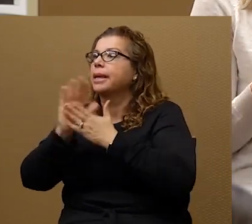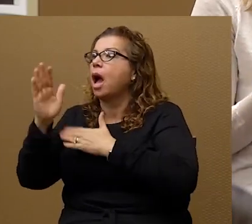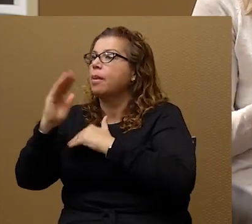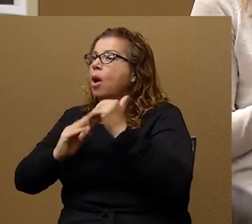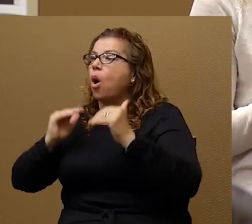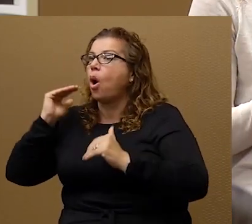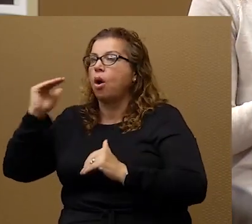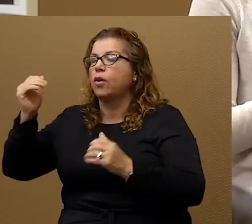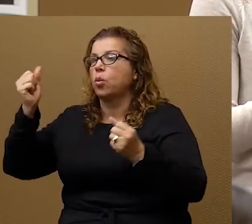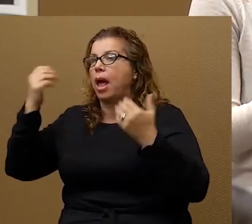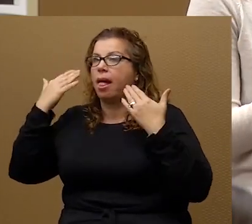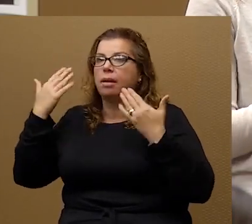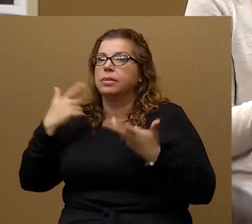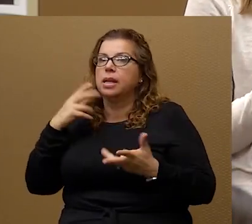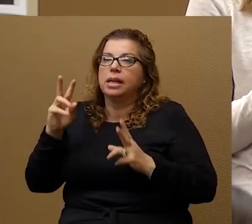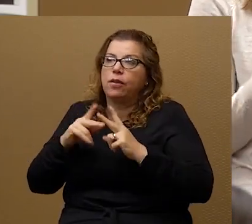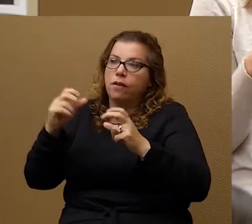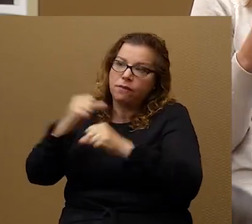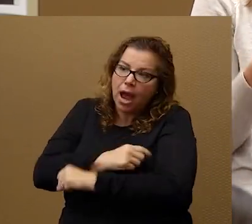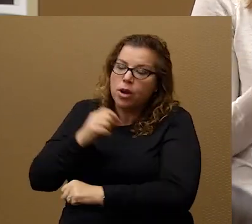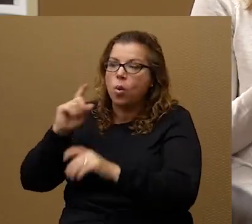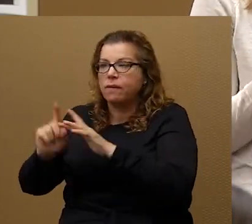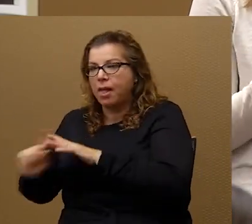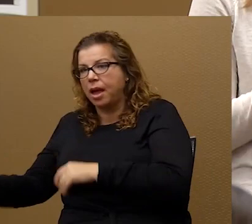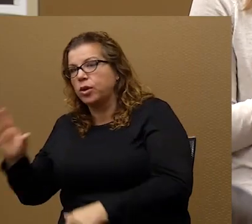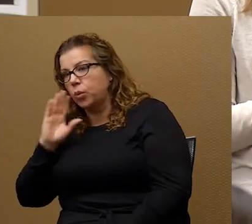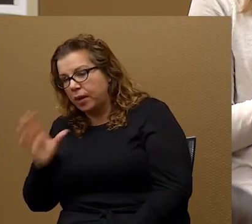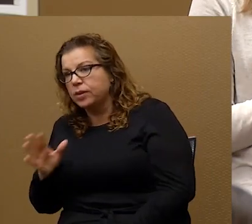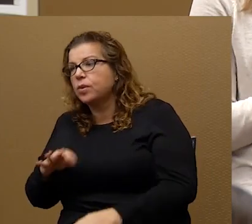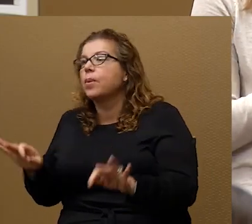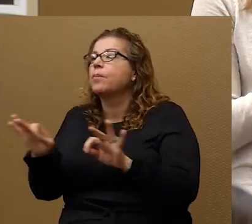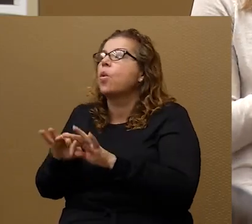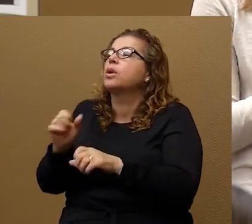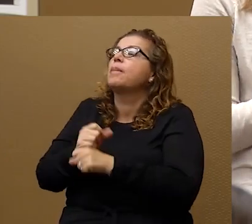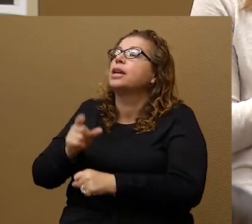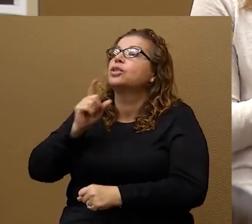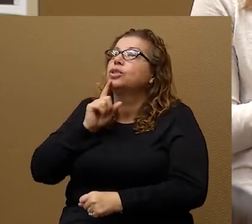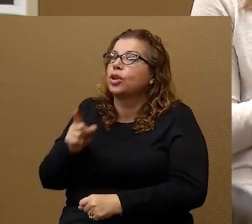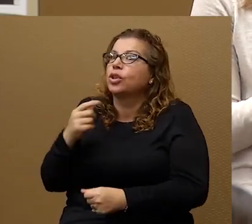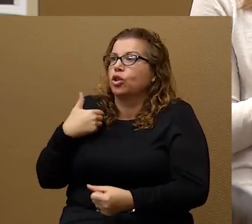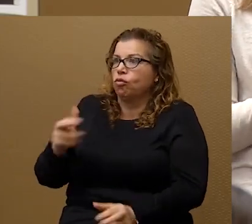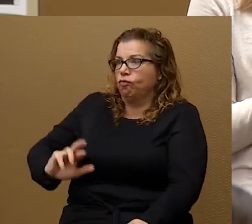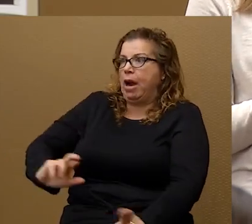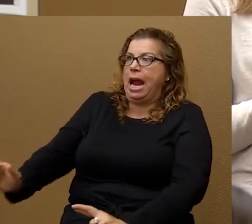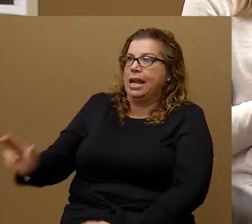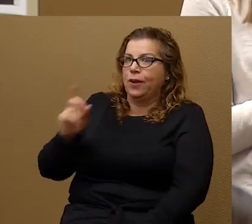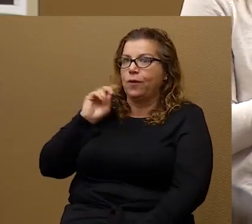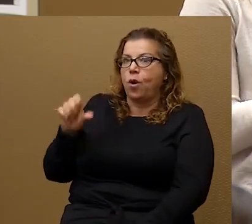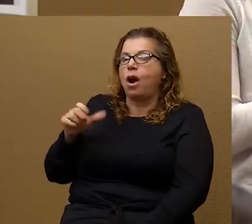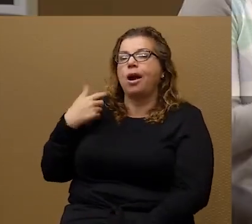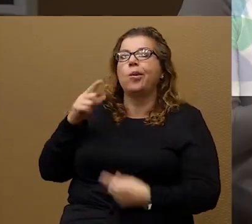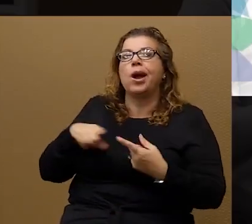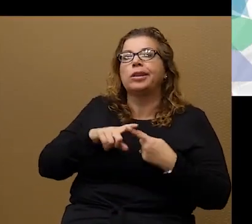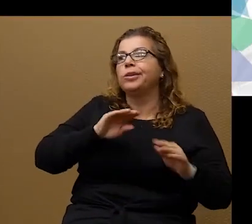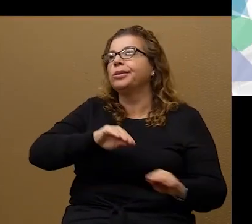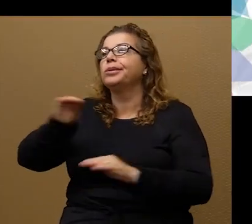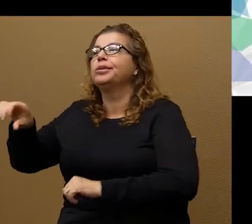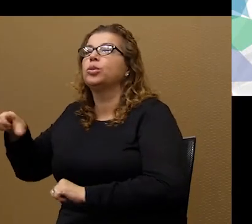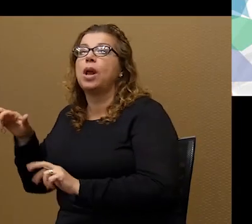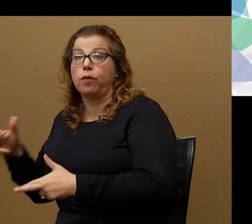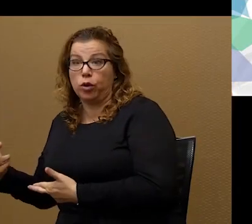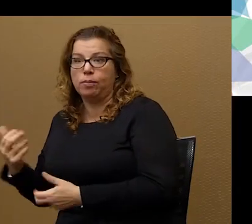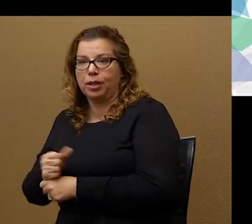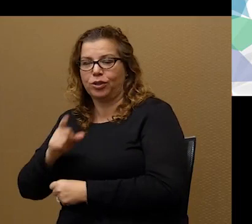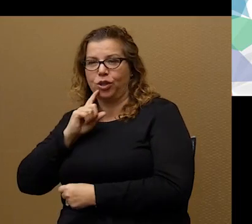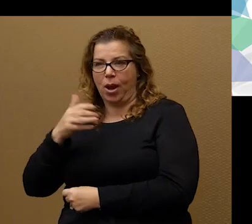and fight or flight. So make sure you have the tools in your toolbox with you at all times.